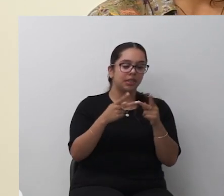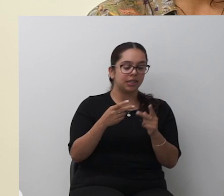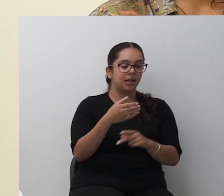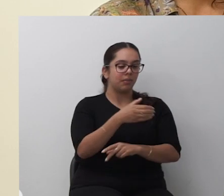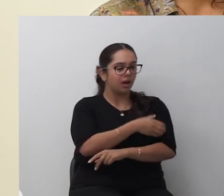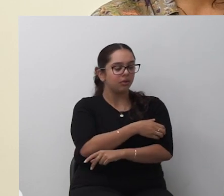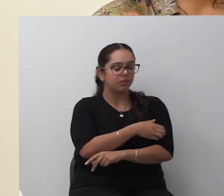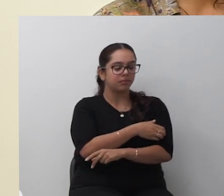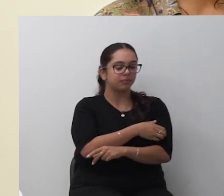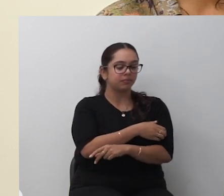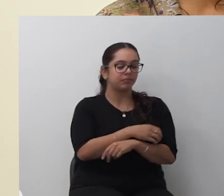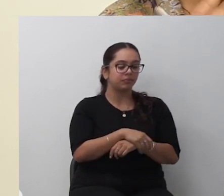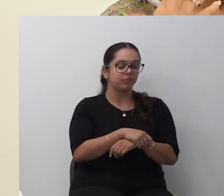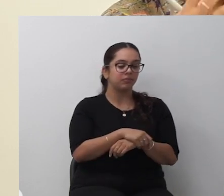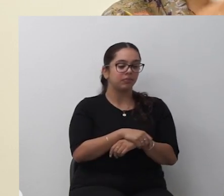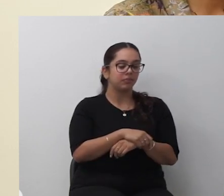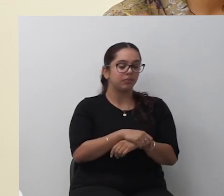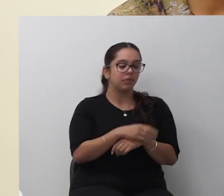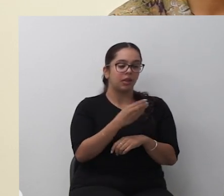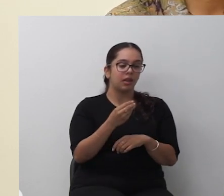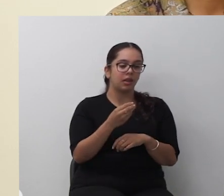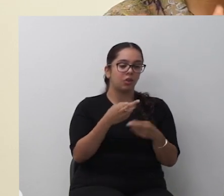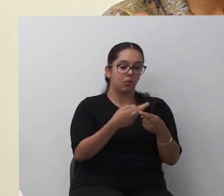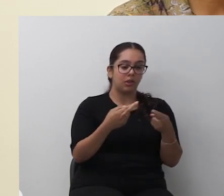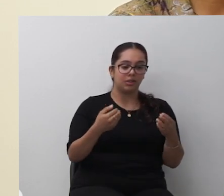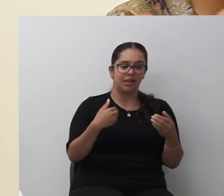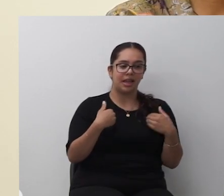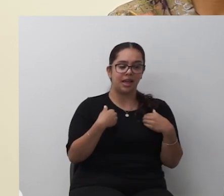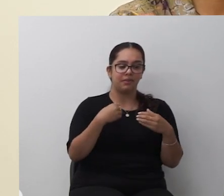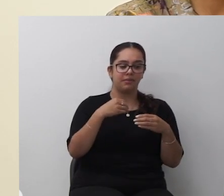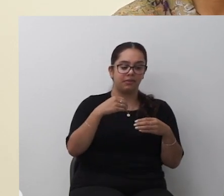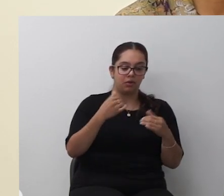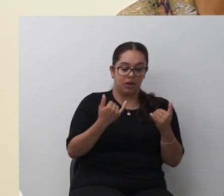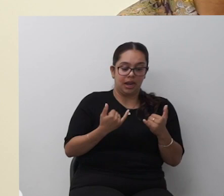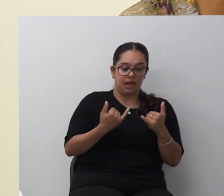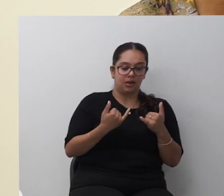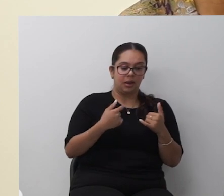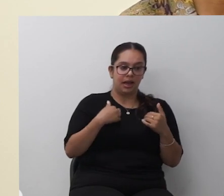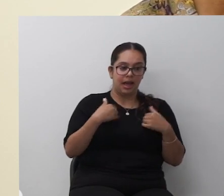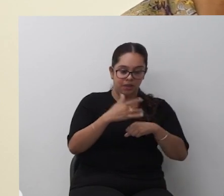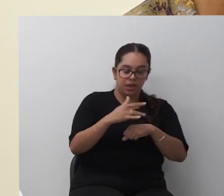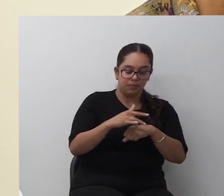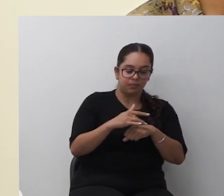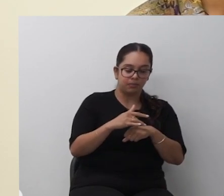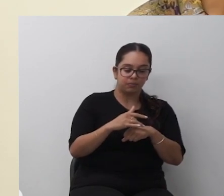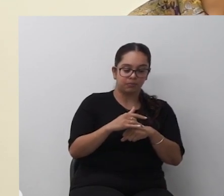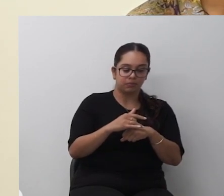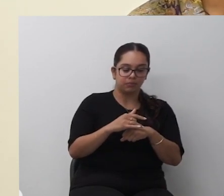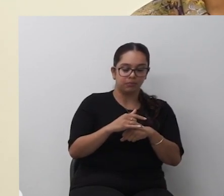power and just the resources I have at my very disposal right now, which